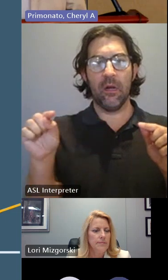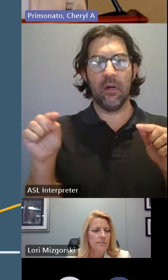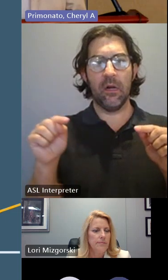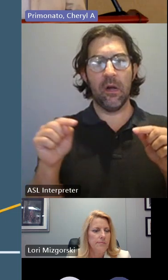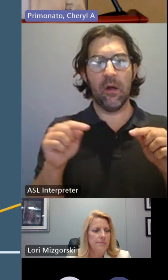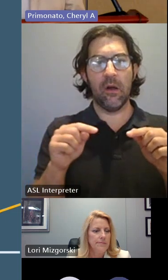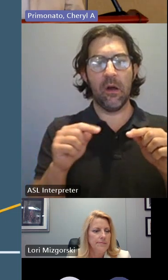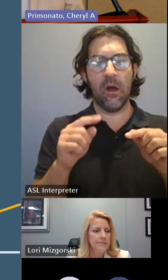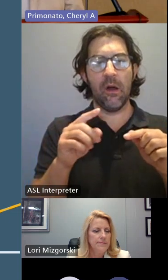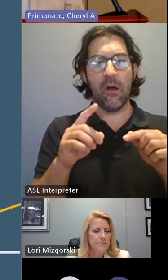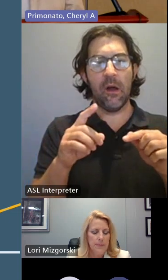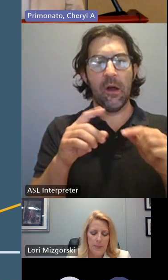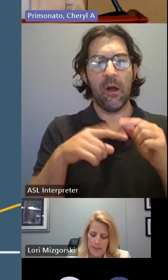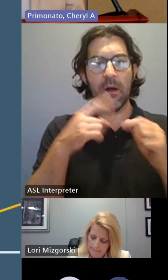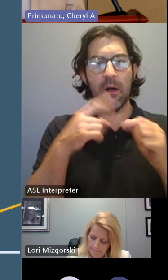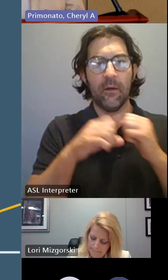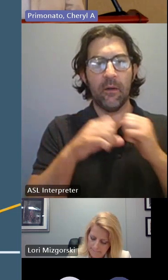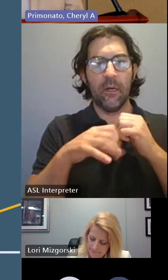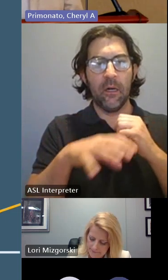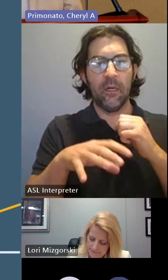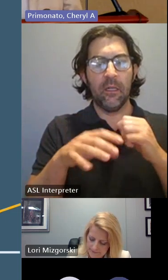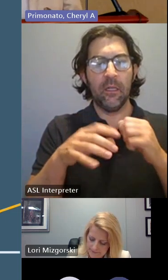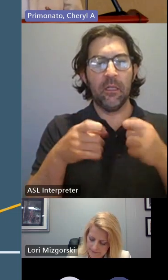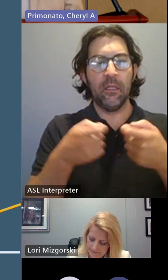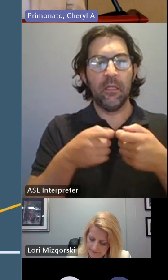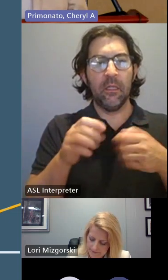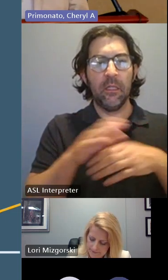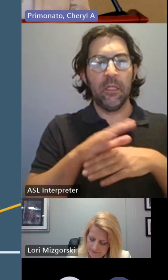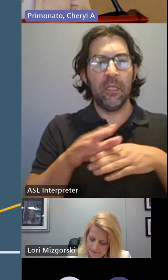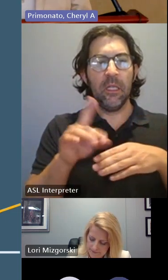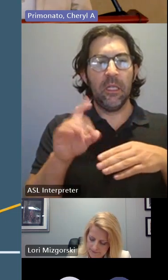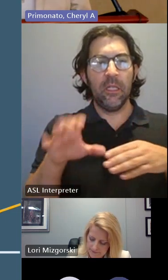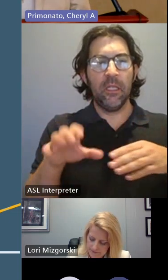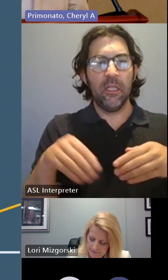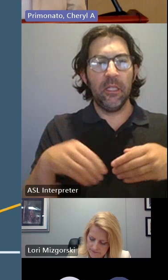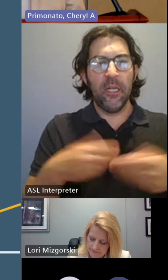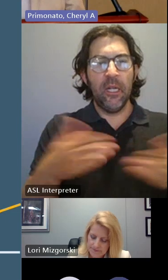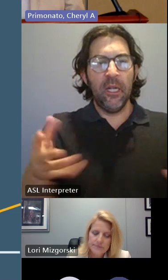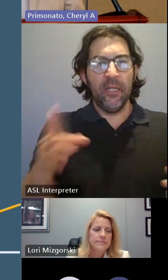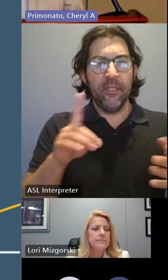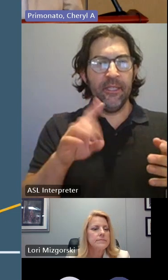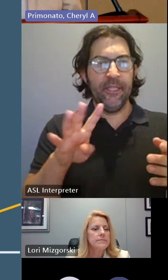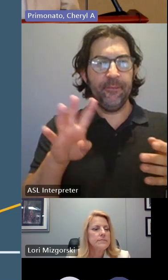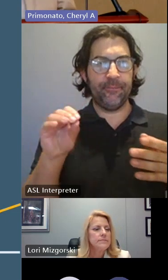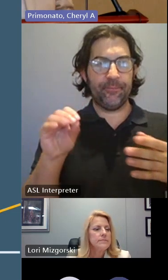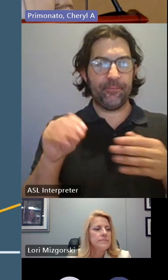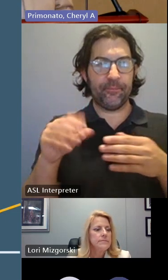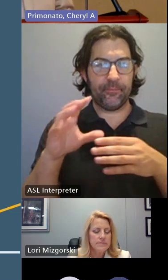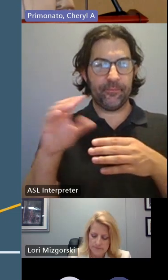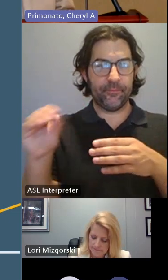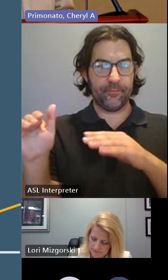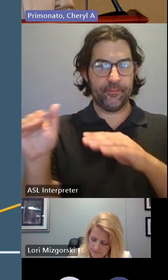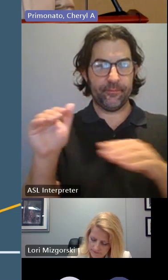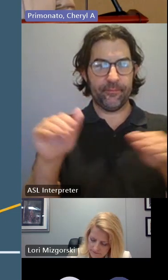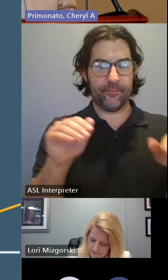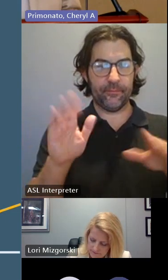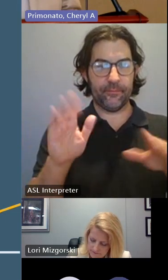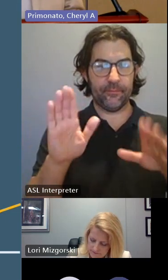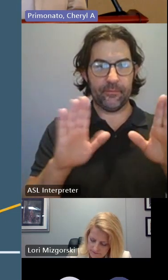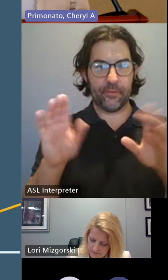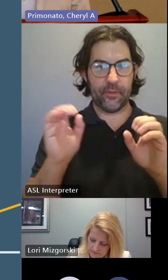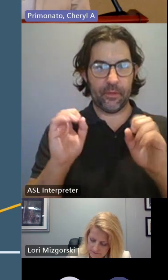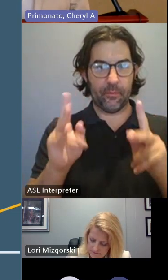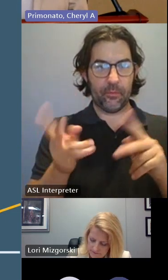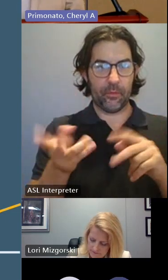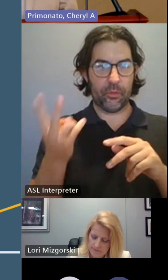B24-05-46A. It was publicly advertised and e-business documents were distributed. 140 suppliers were notified of the bid opportunity,